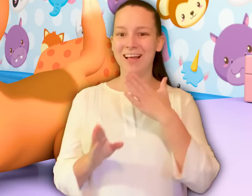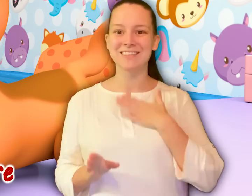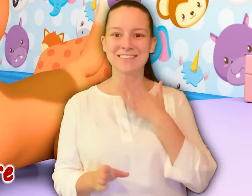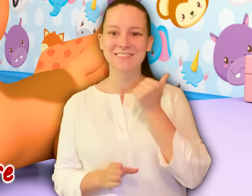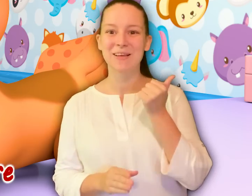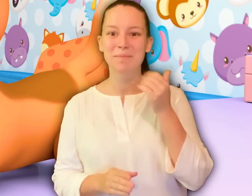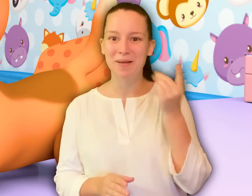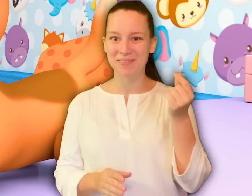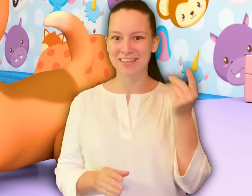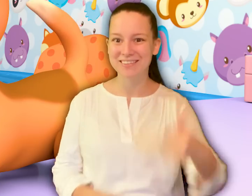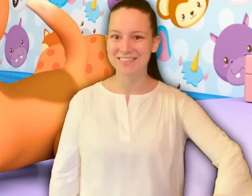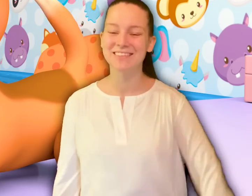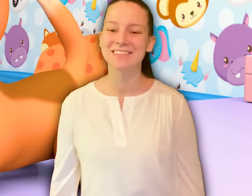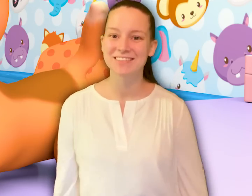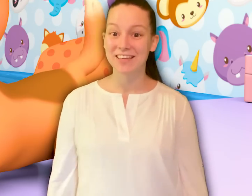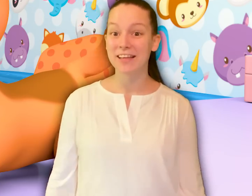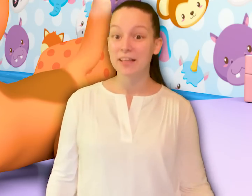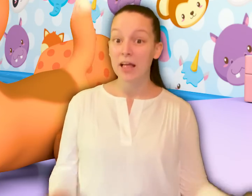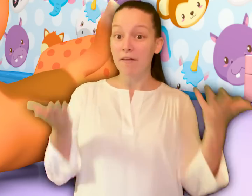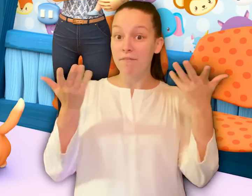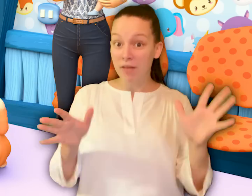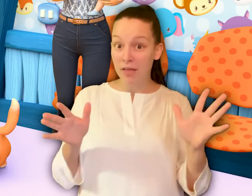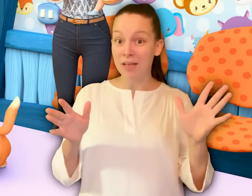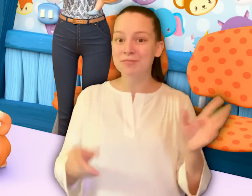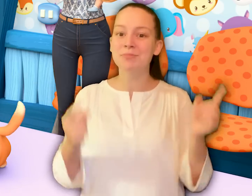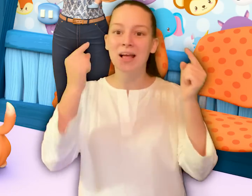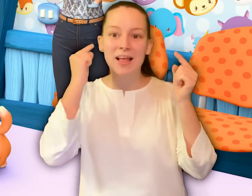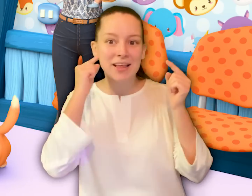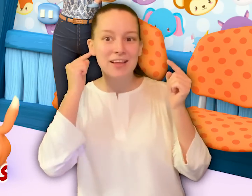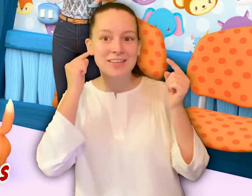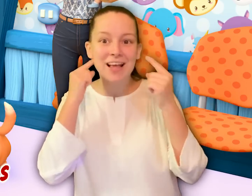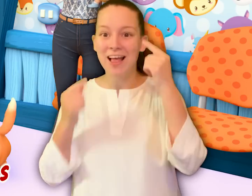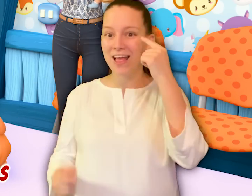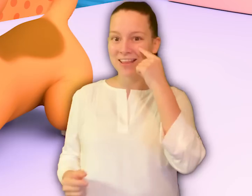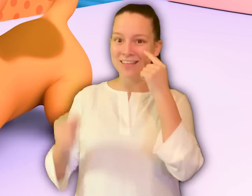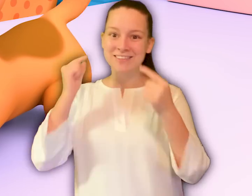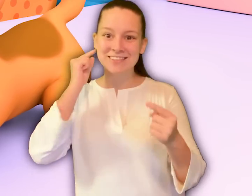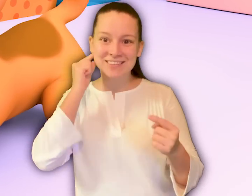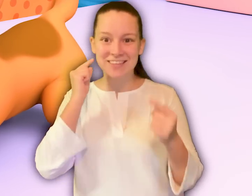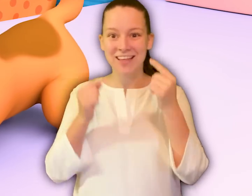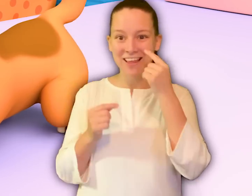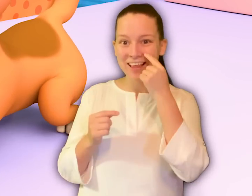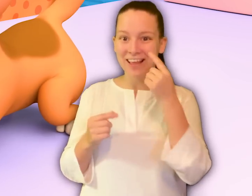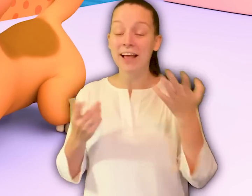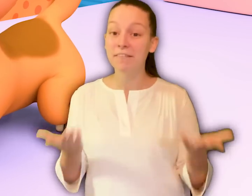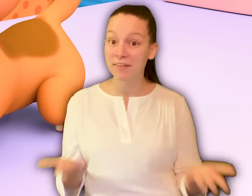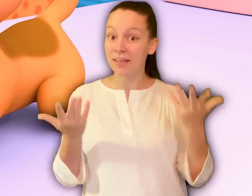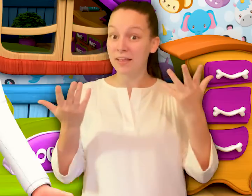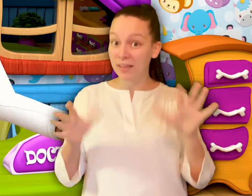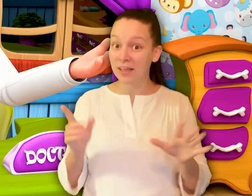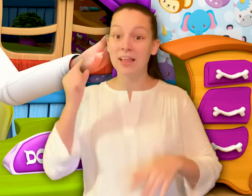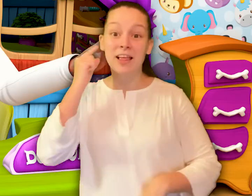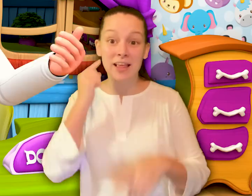the temperature my sweet puppy then he checked the ears and eyes ears and eyes ears